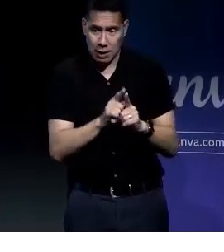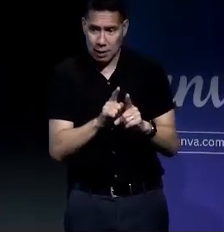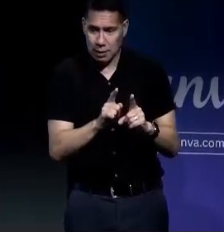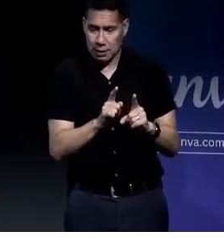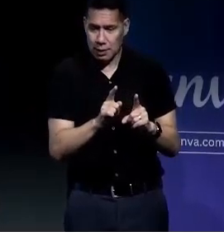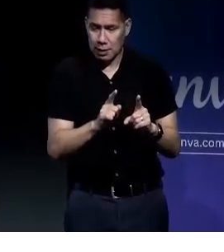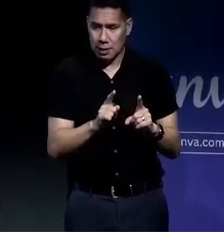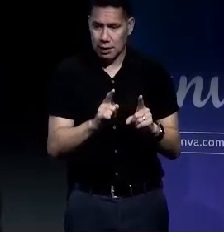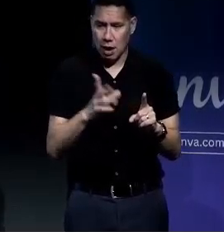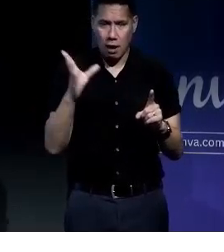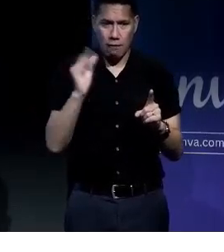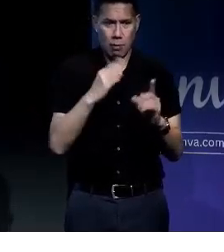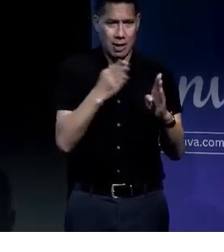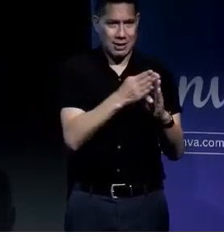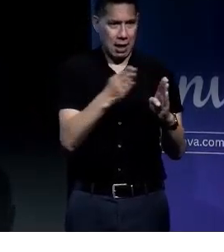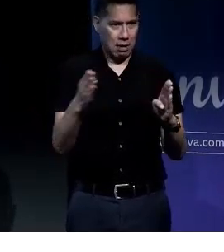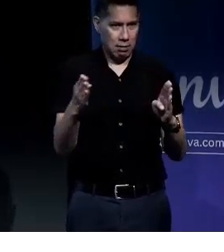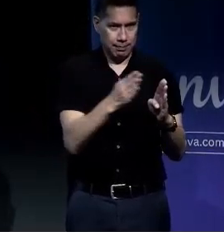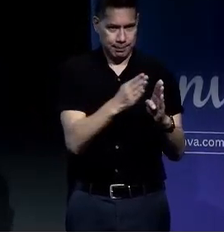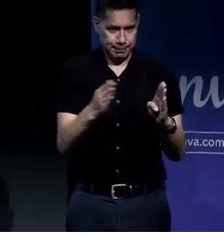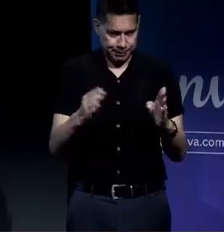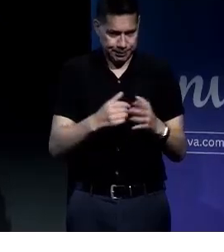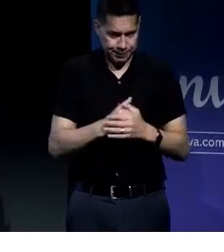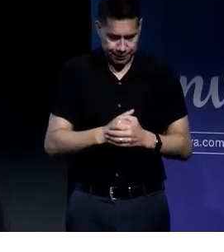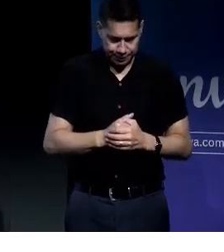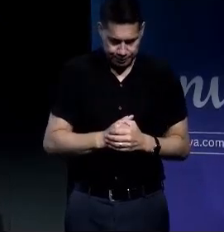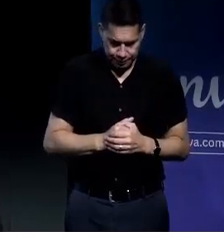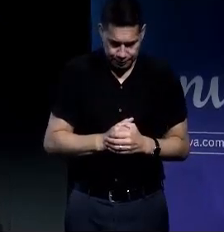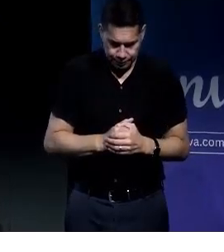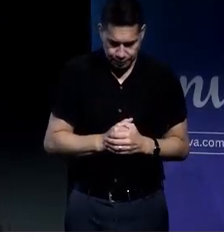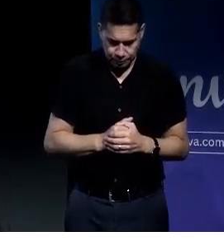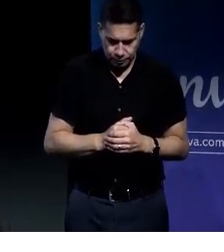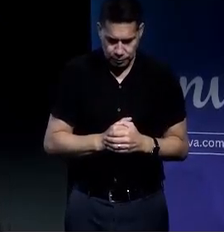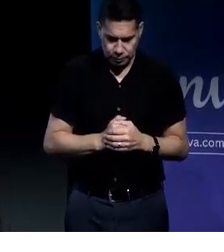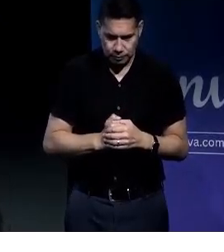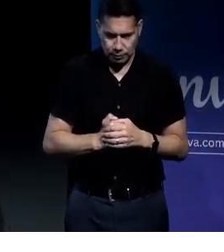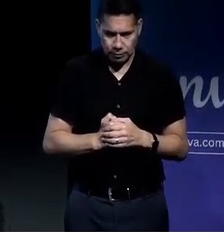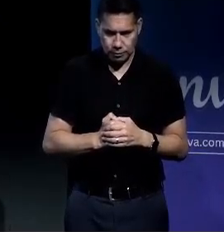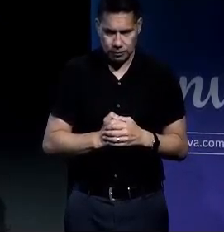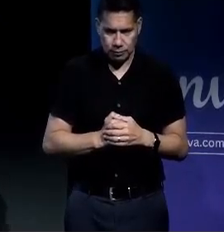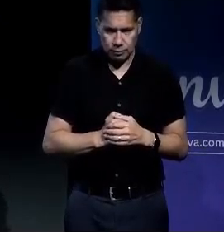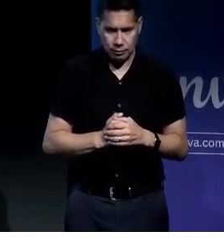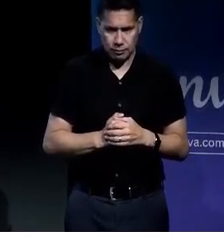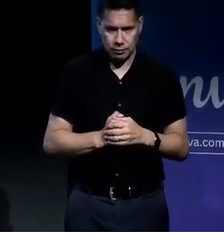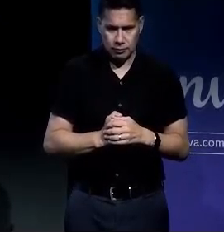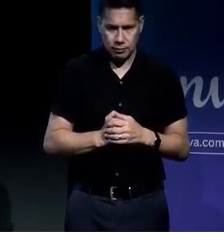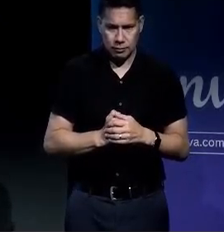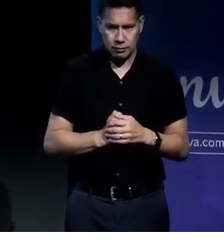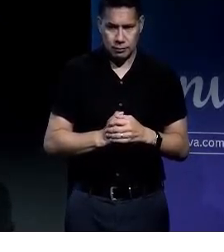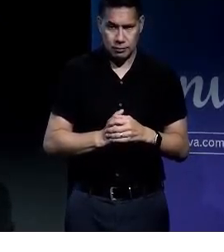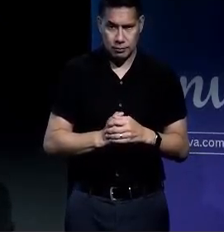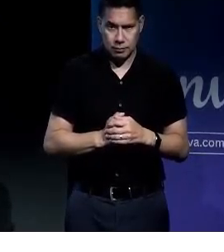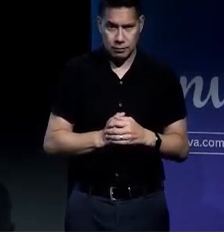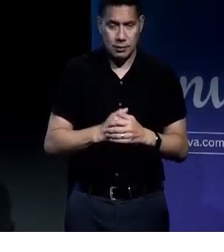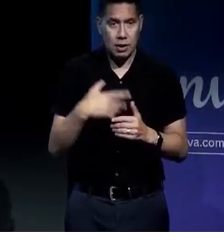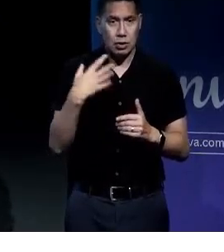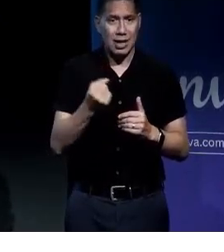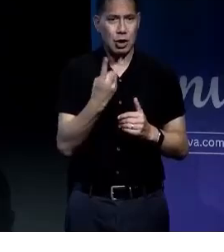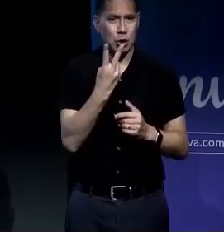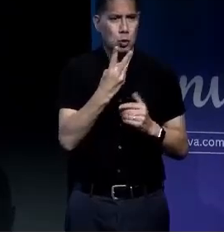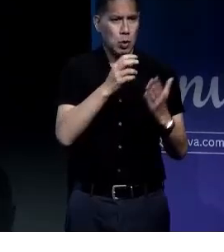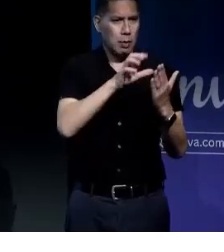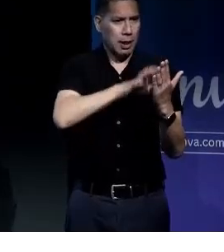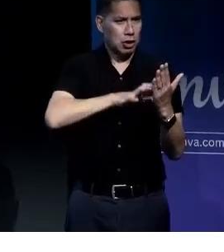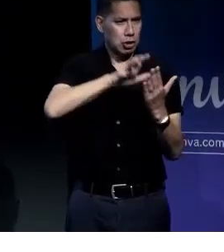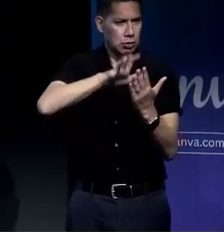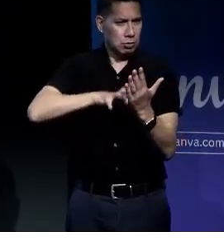my scale. So I had that, I just did 2 pages of this,